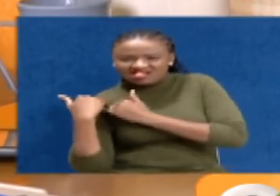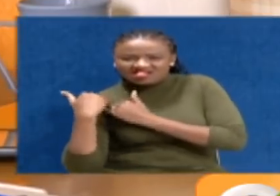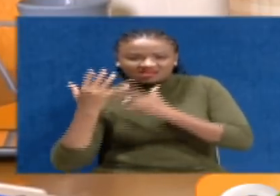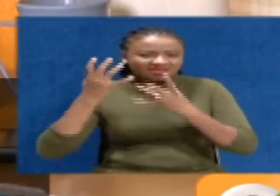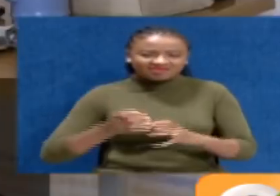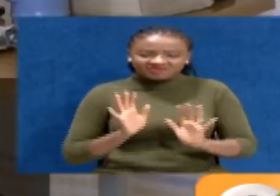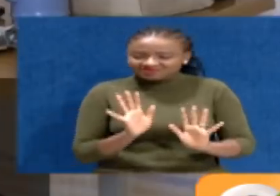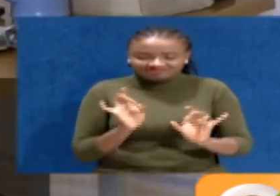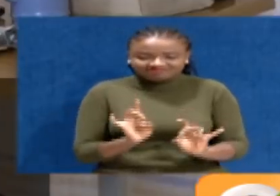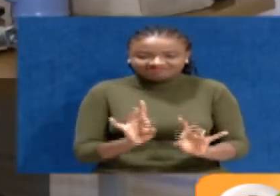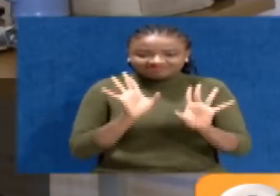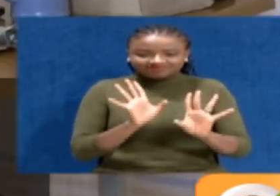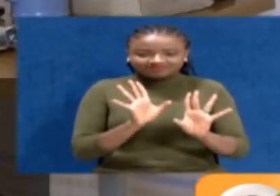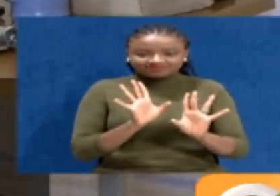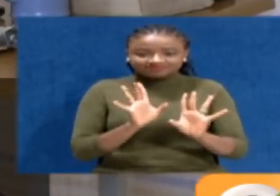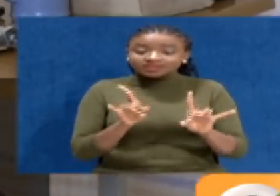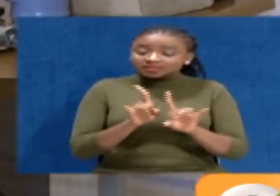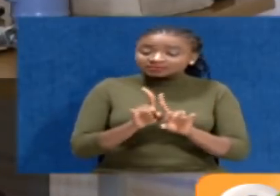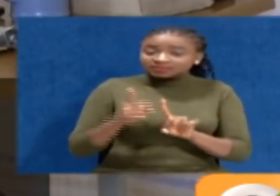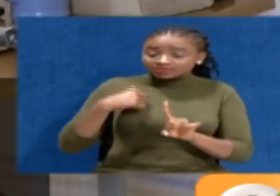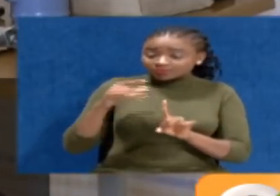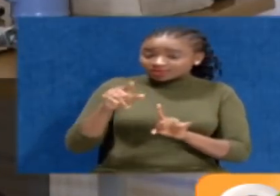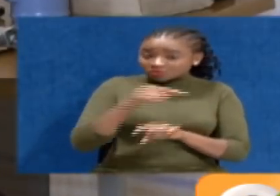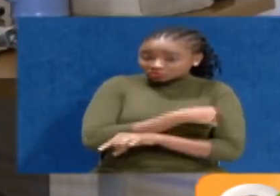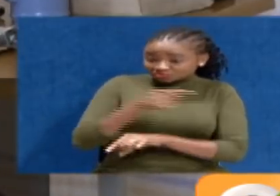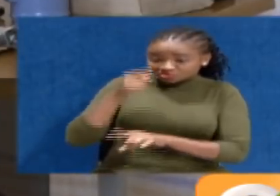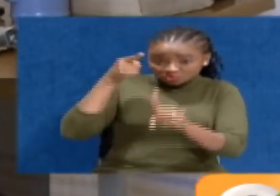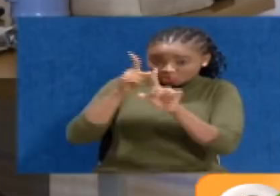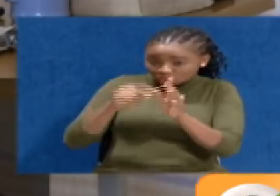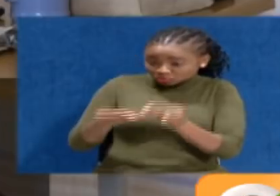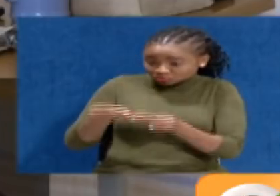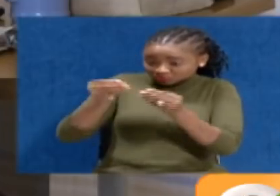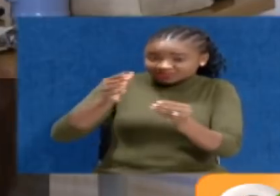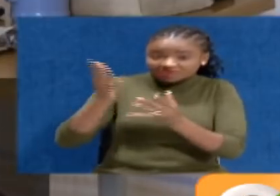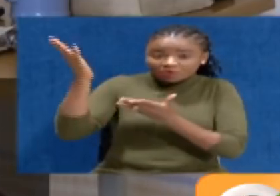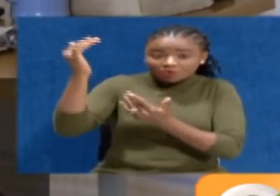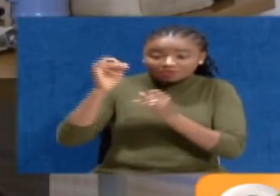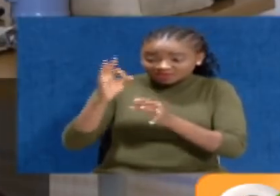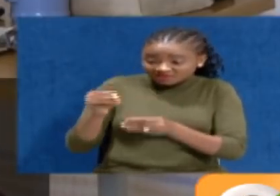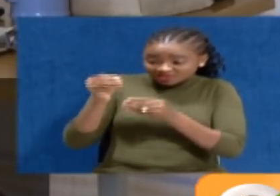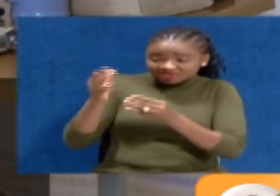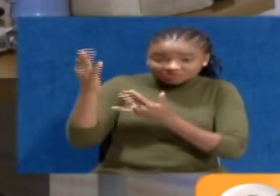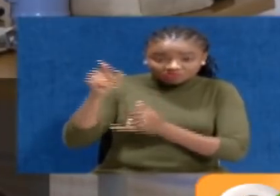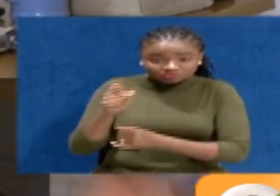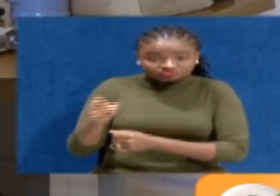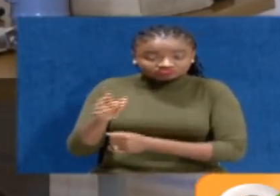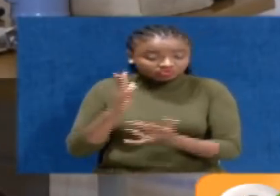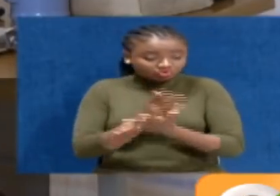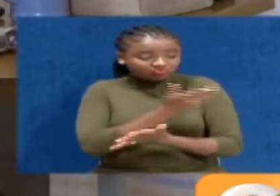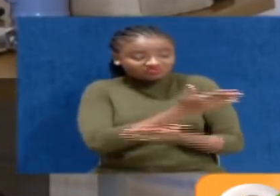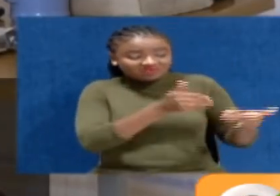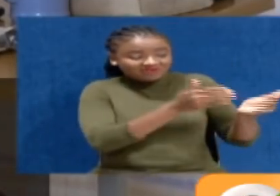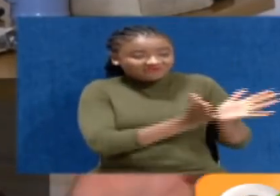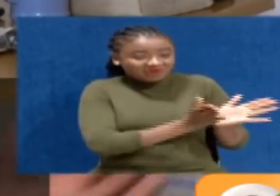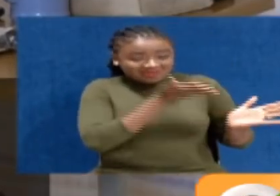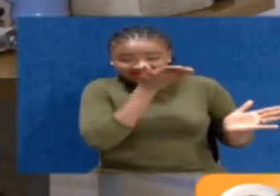much burden to them. Kama Kimbilio, our aim goal ni offering hope. So if we give hope to him ya kwamba, even though the family is